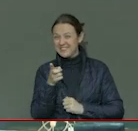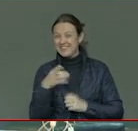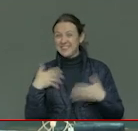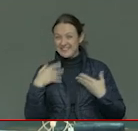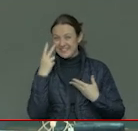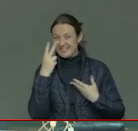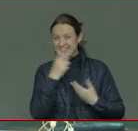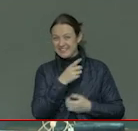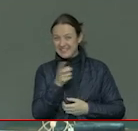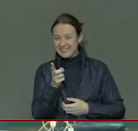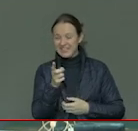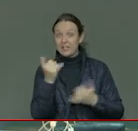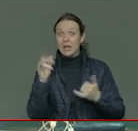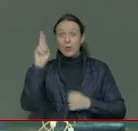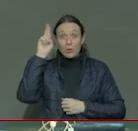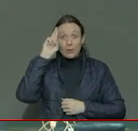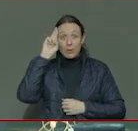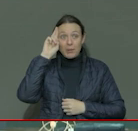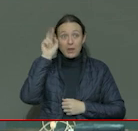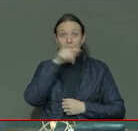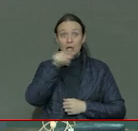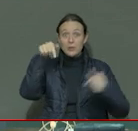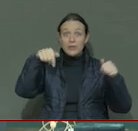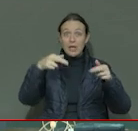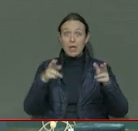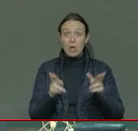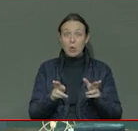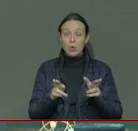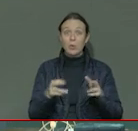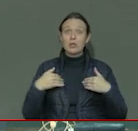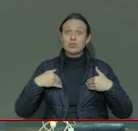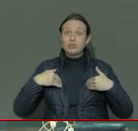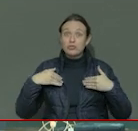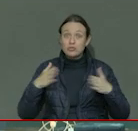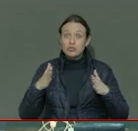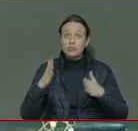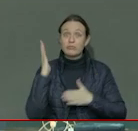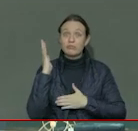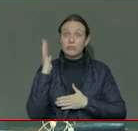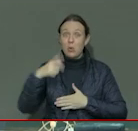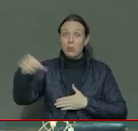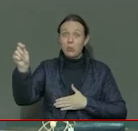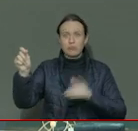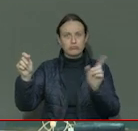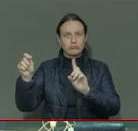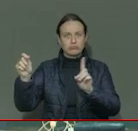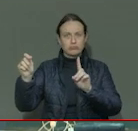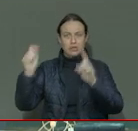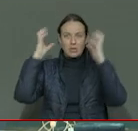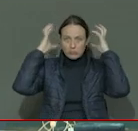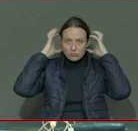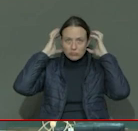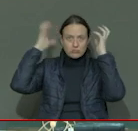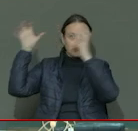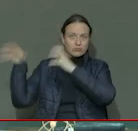Guys, just a reminder, no one is allowed to leave the venue as soon as the lesson starts. And guys, please remove headsets, earpods, whatever,